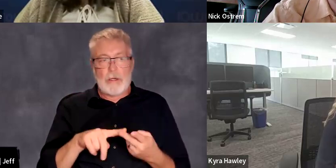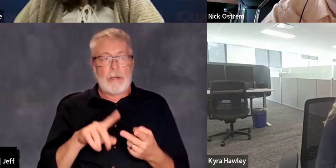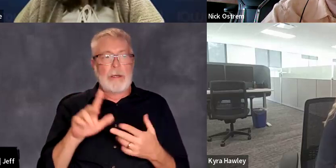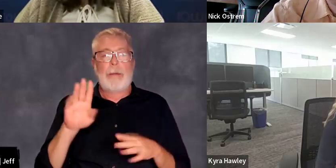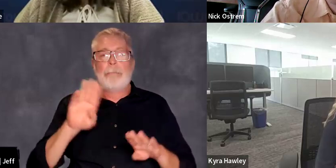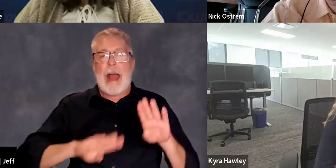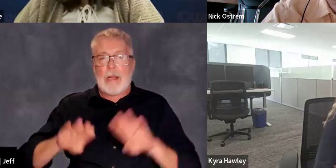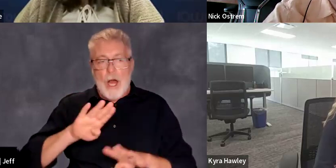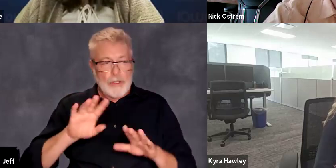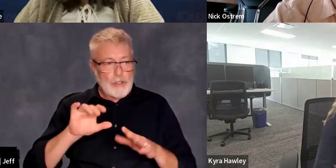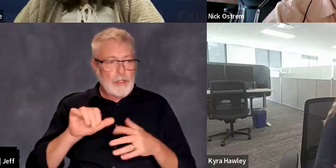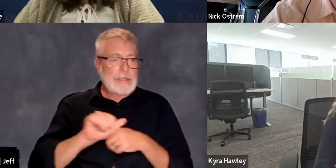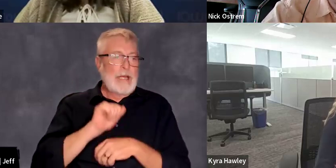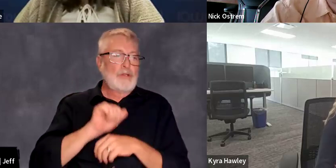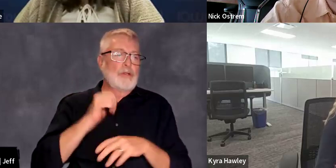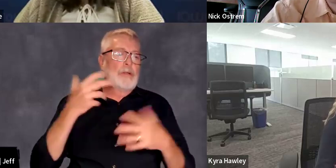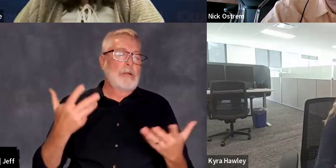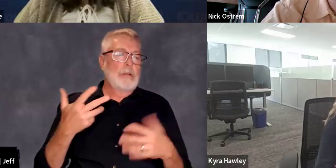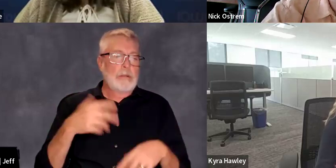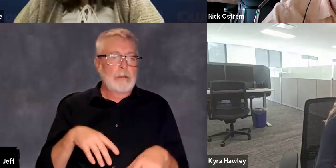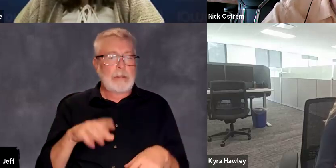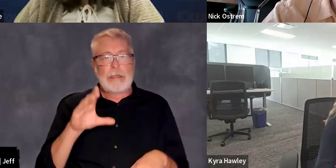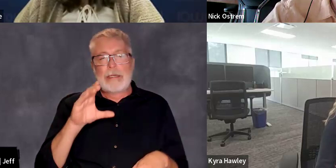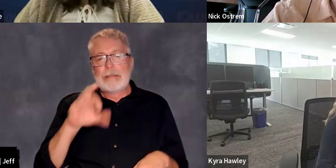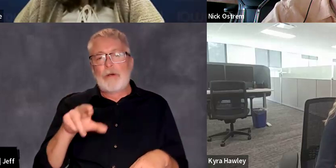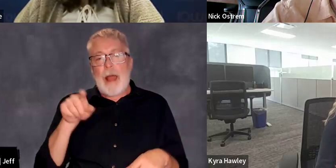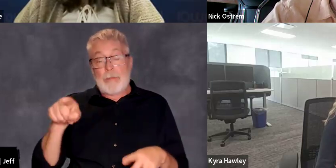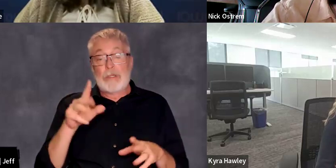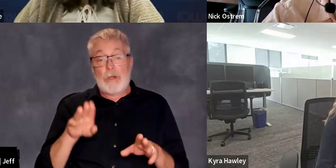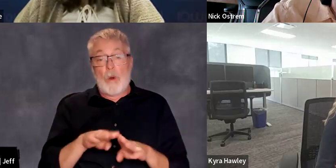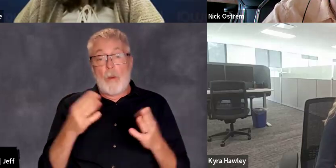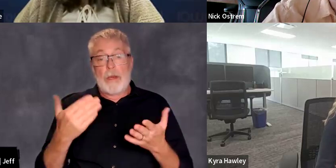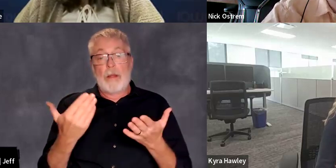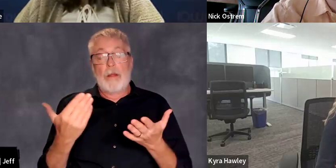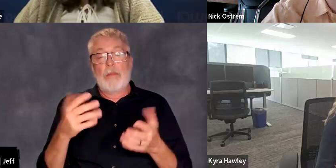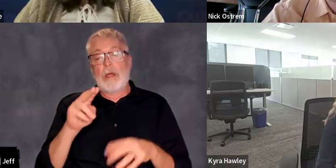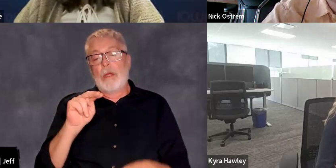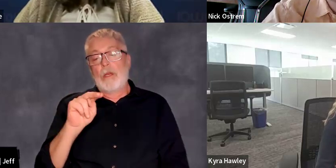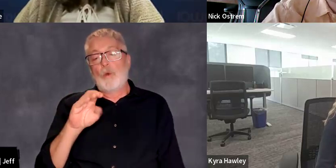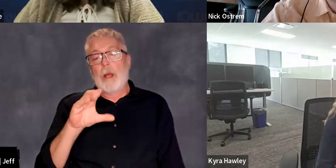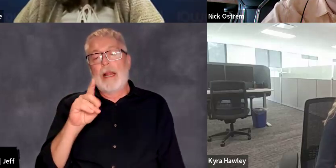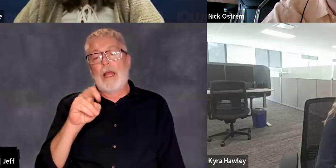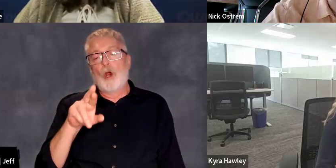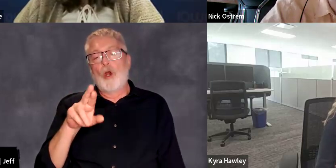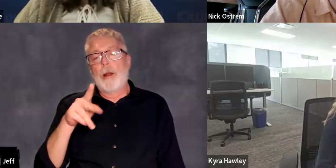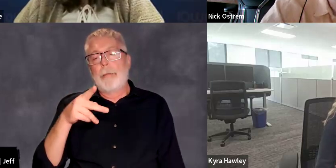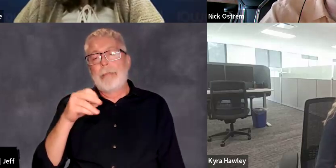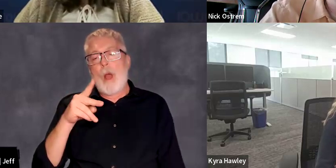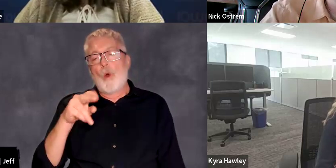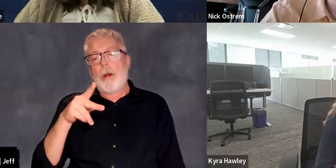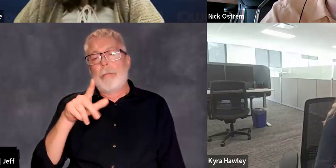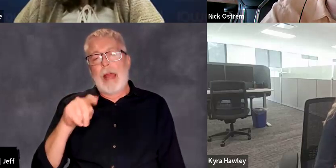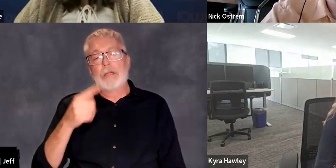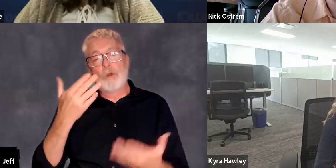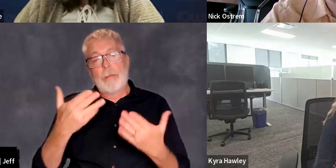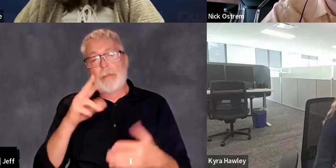materials, pandemic. Um, Cedar Rapids are reopening the nuclear power plant, and so radiation maybe